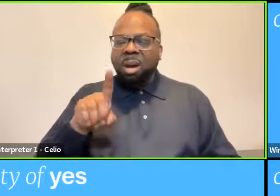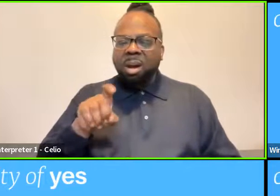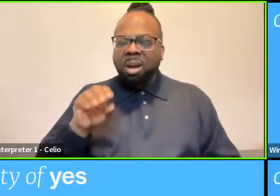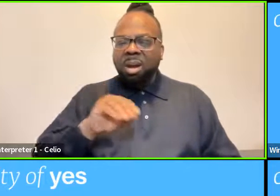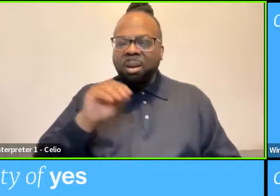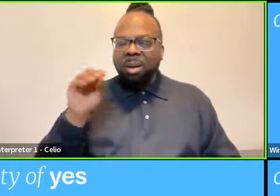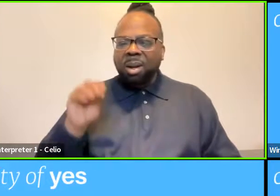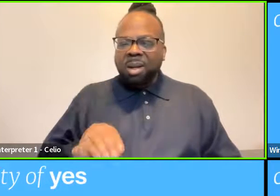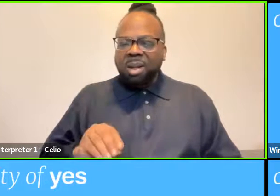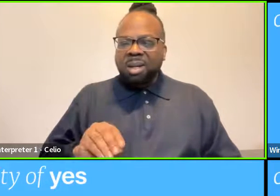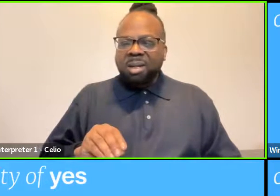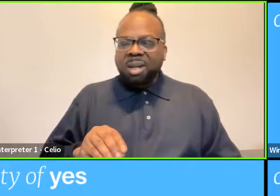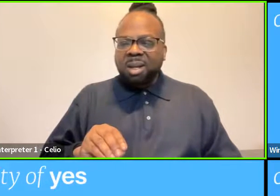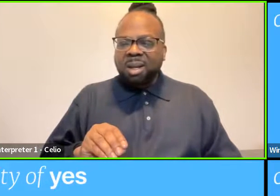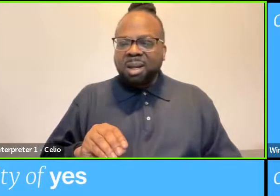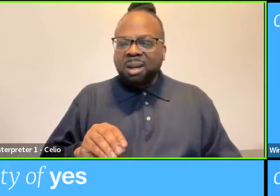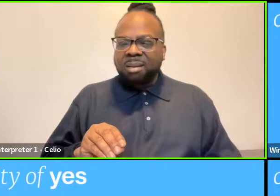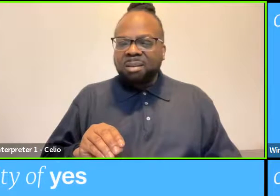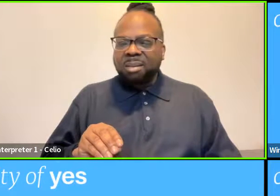properties?